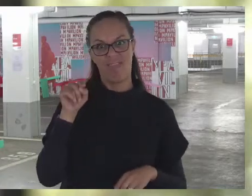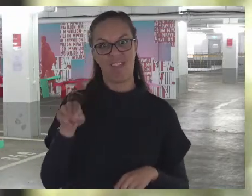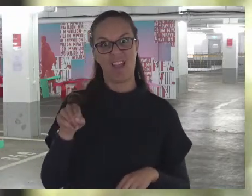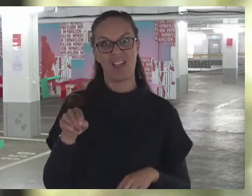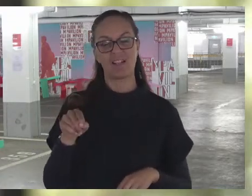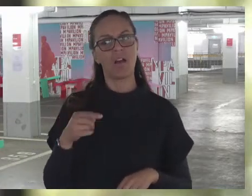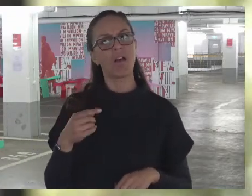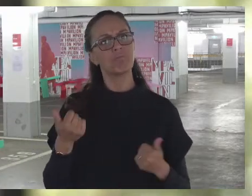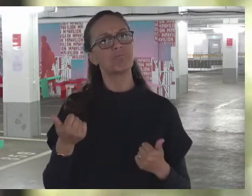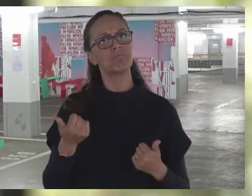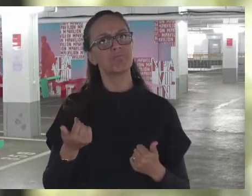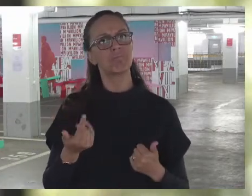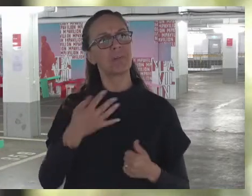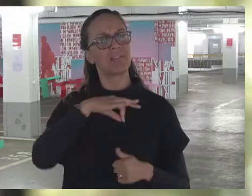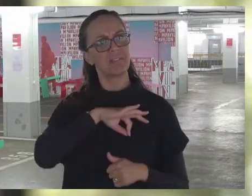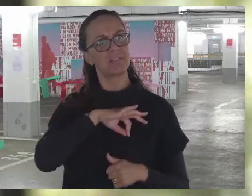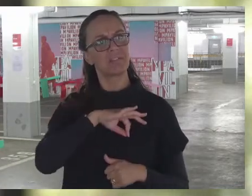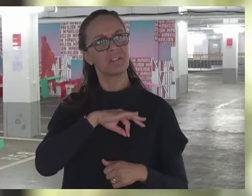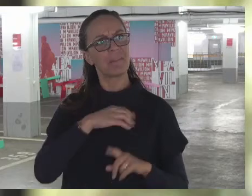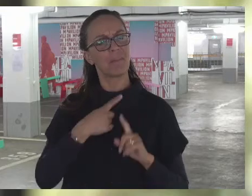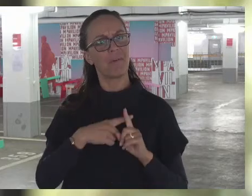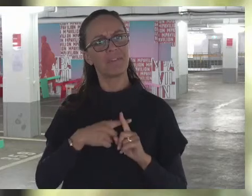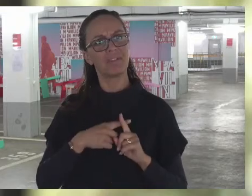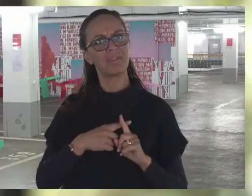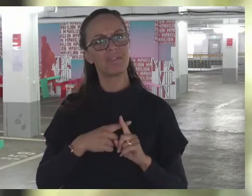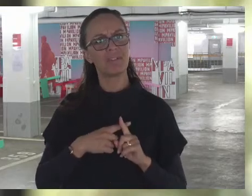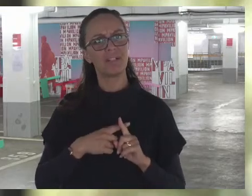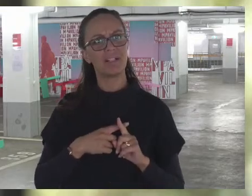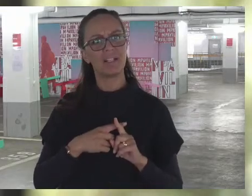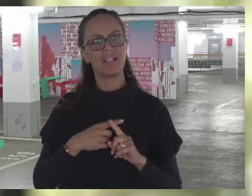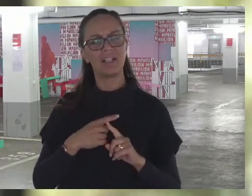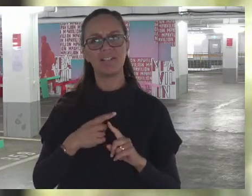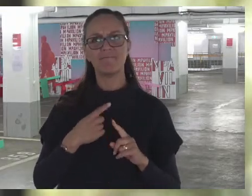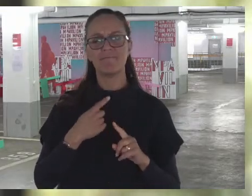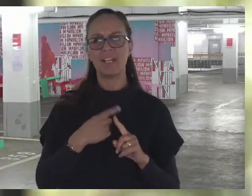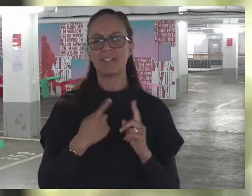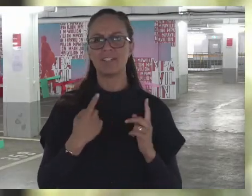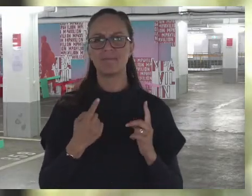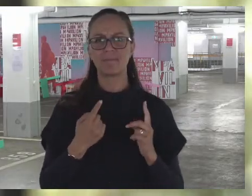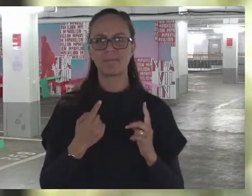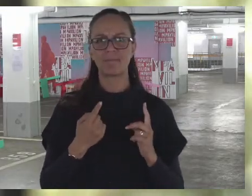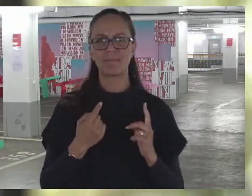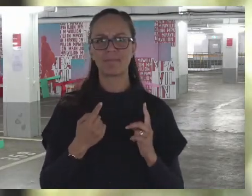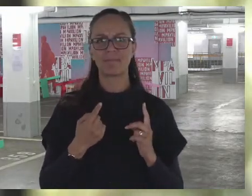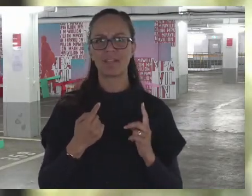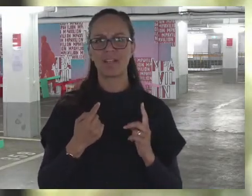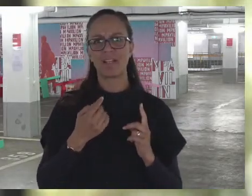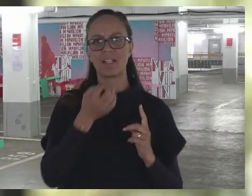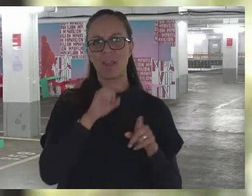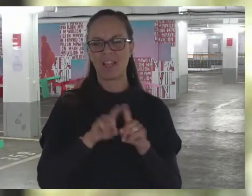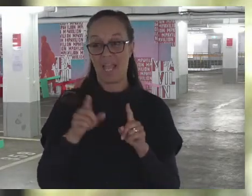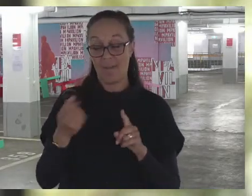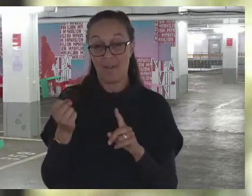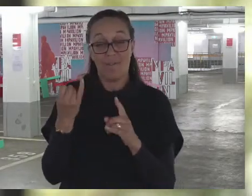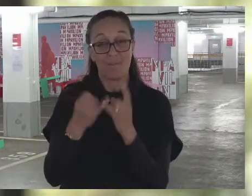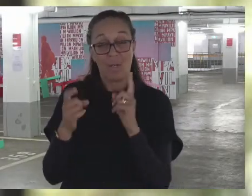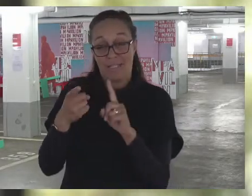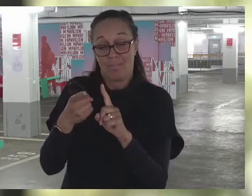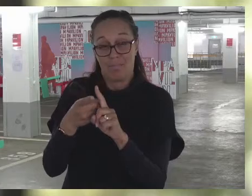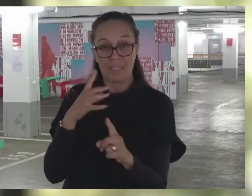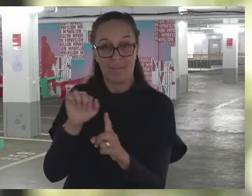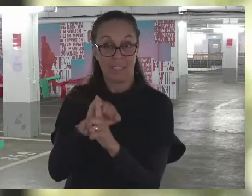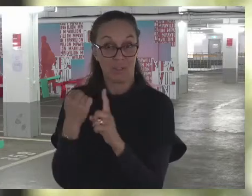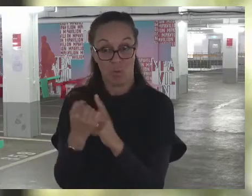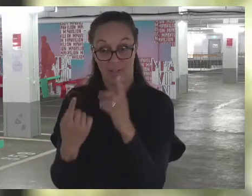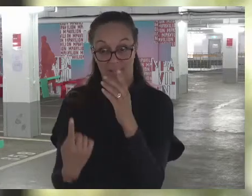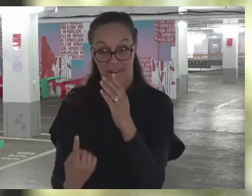of beneficial, and just actually being corralled into having to have a response to a very particular thing. I